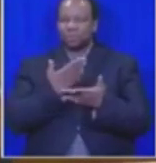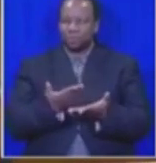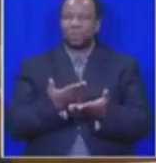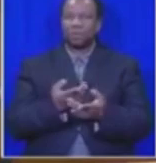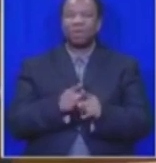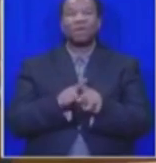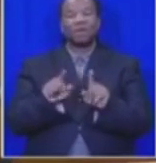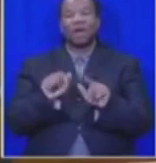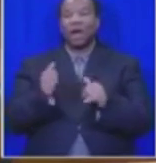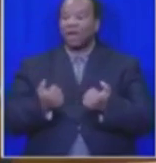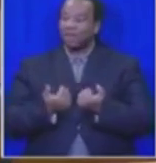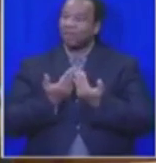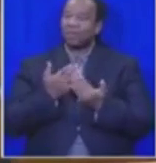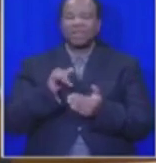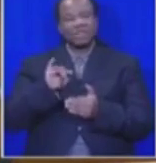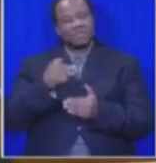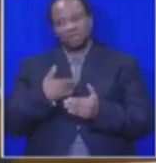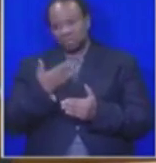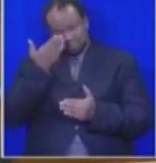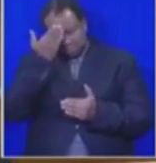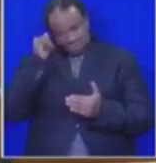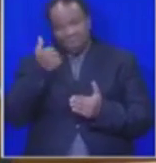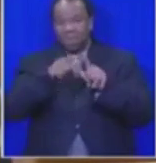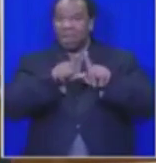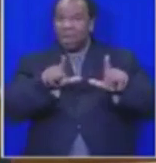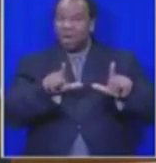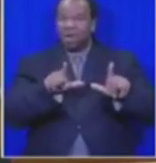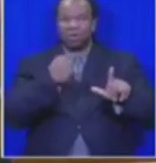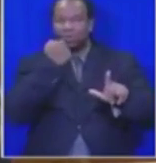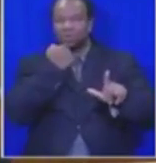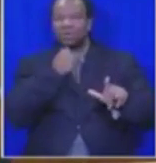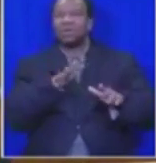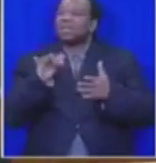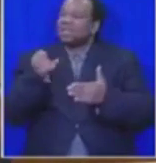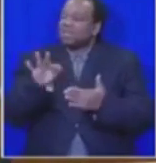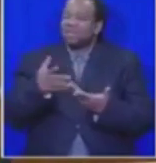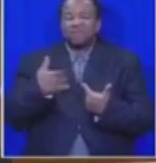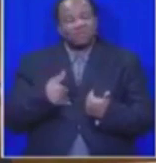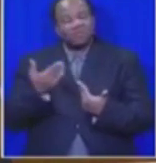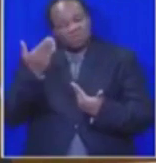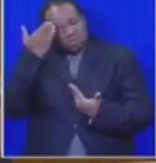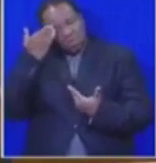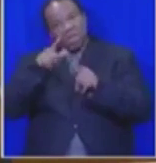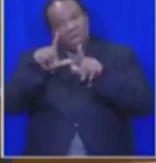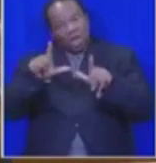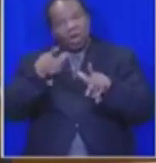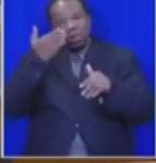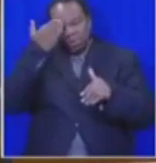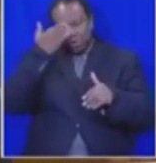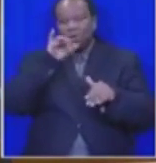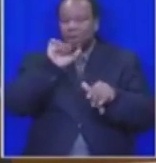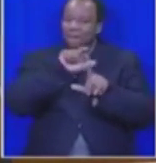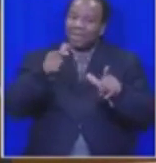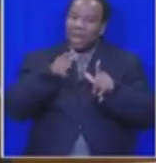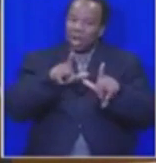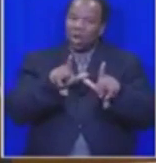expression that ignorance of the law has no excuse. Whether you know the law or not, the law is going to take its